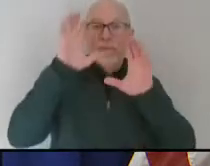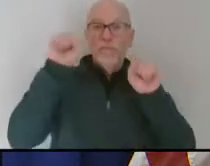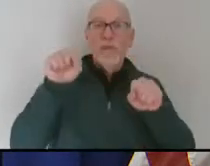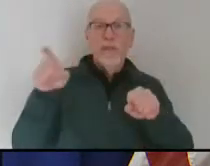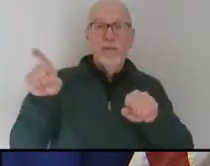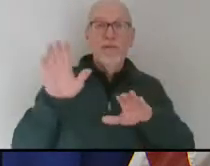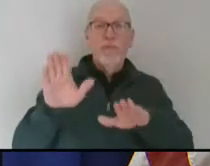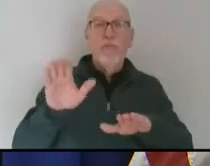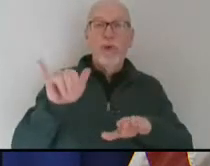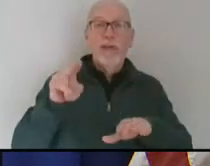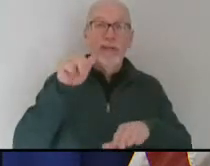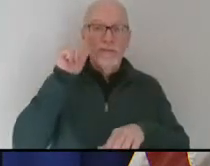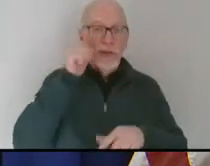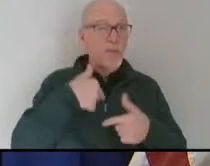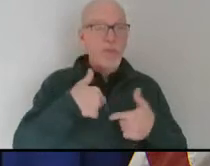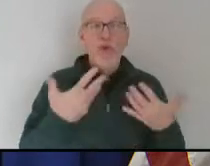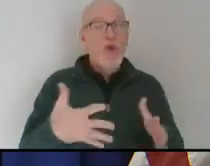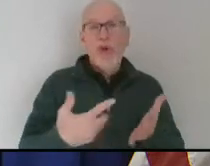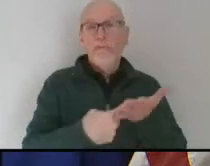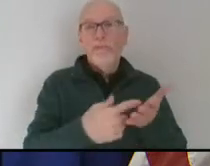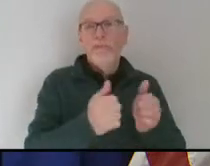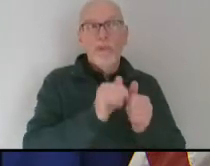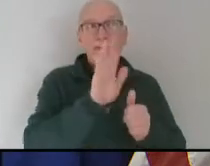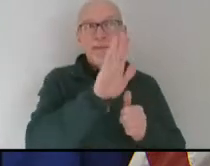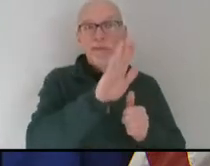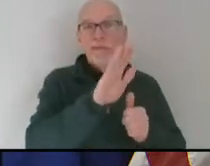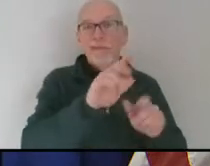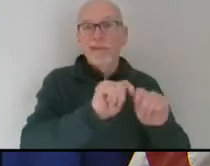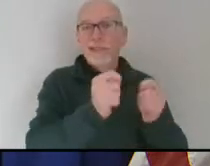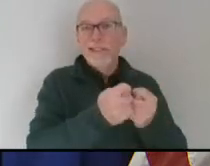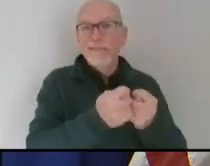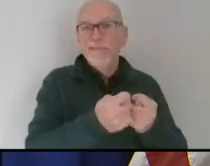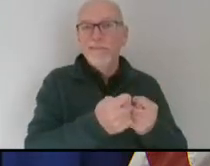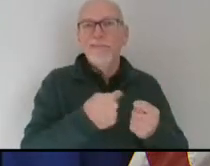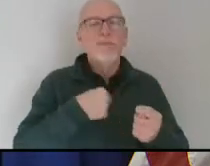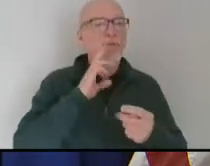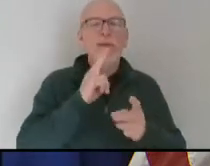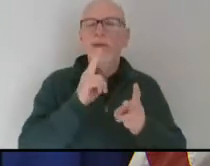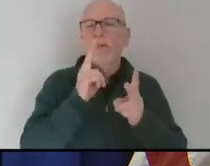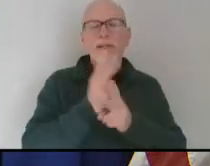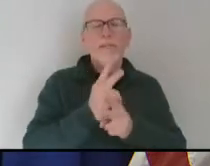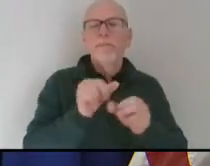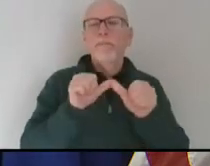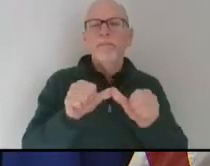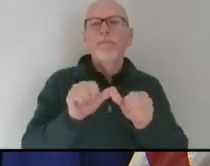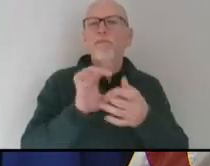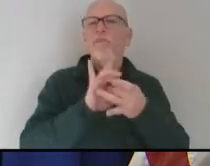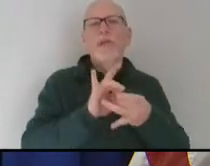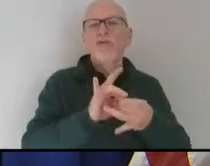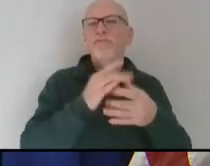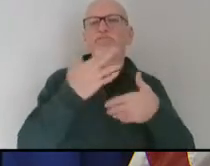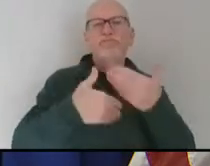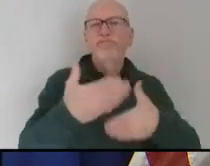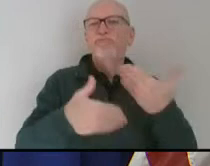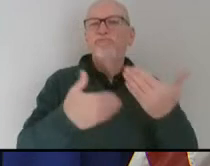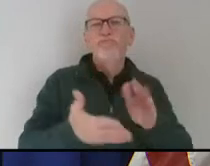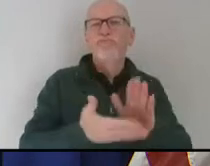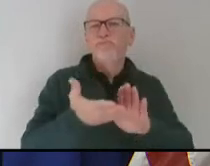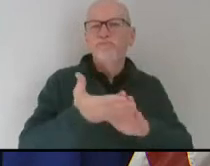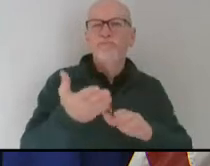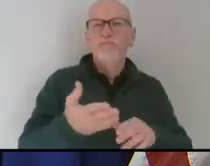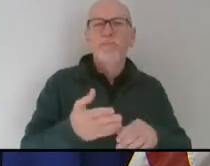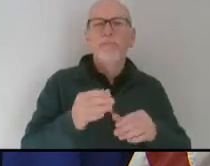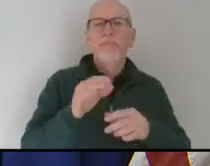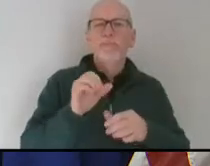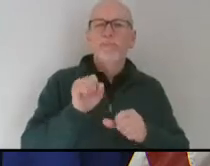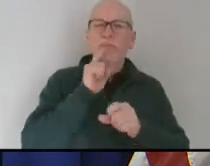sworn in, we were on the phone with their team, and we'll keep those relationships up and running, putting Hoosiers